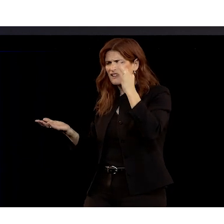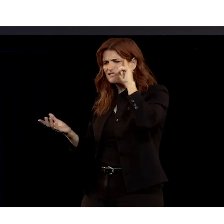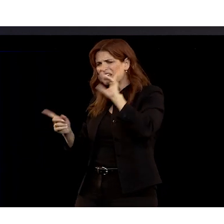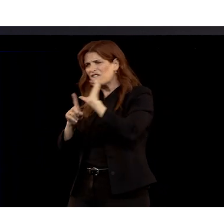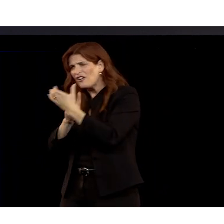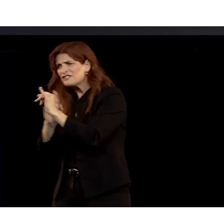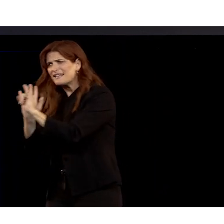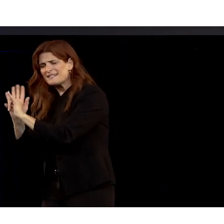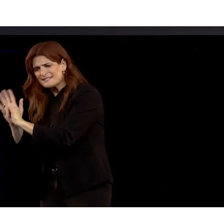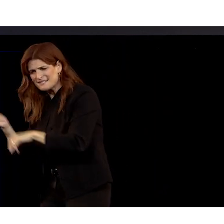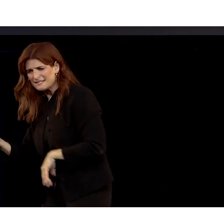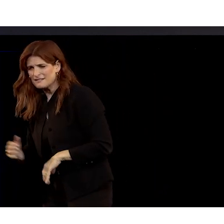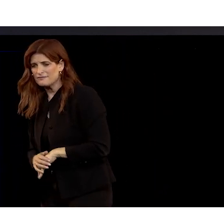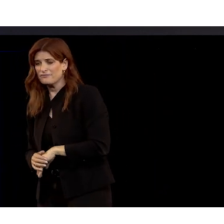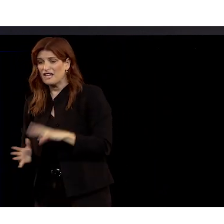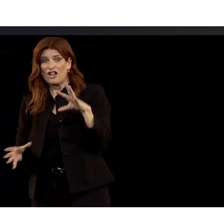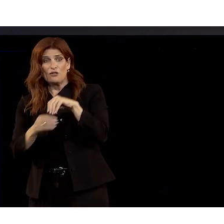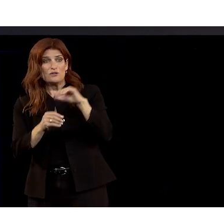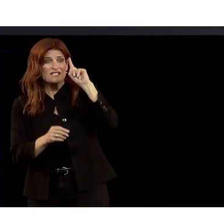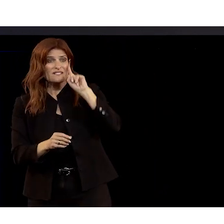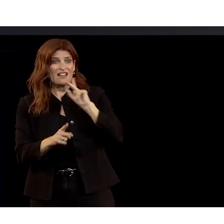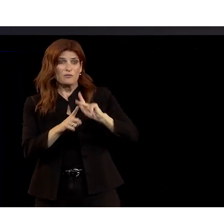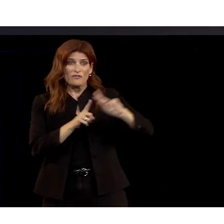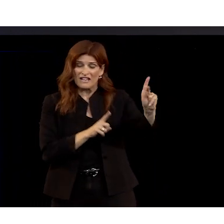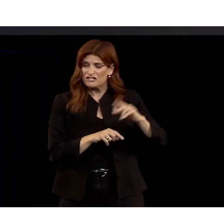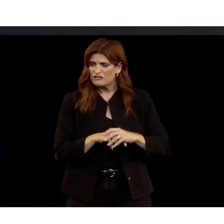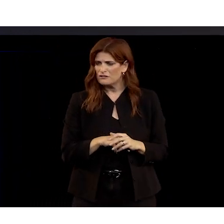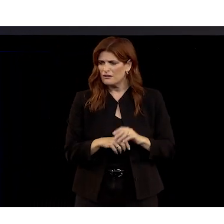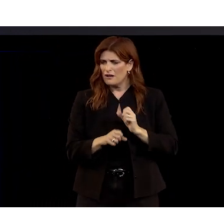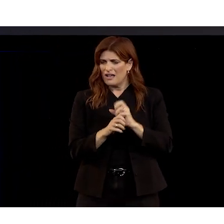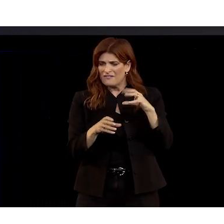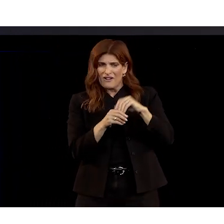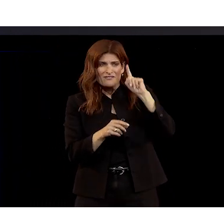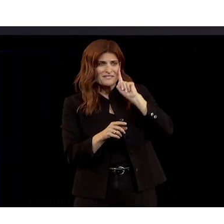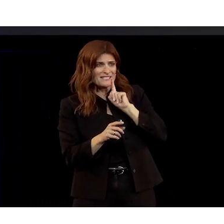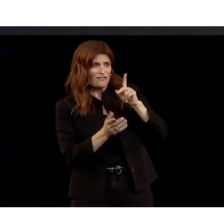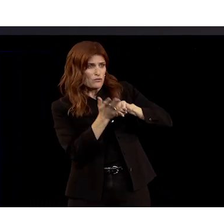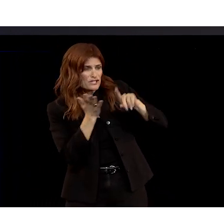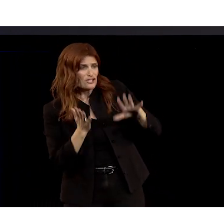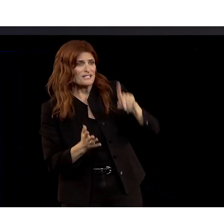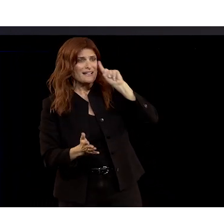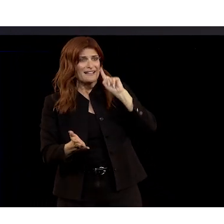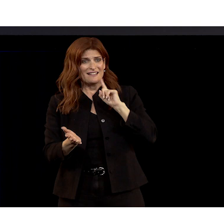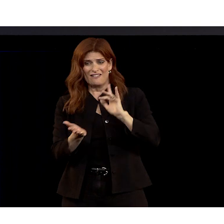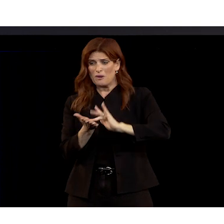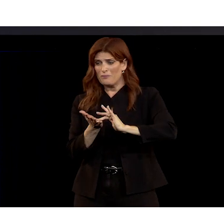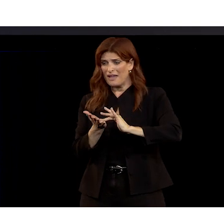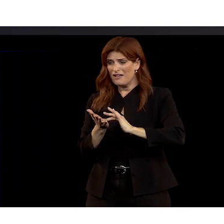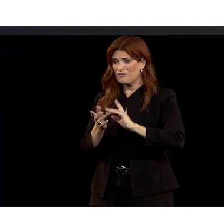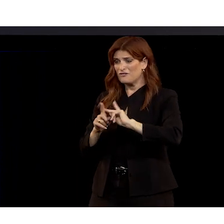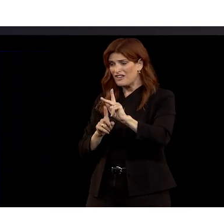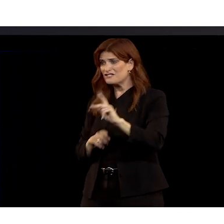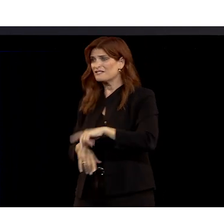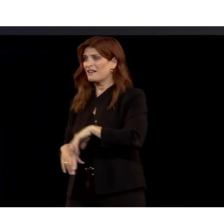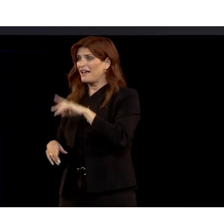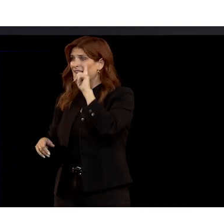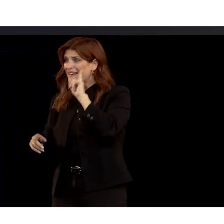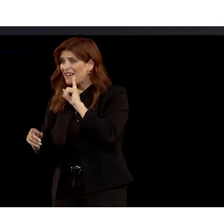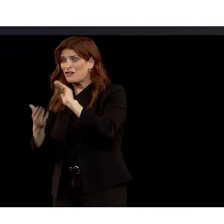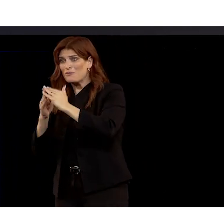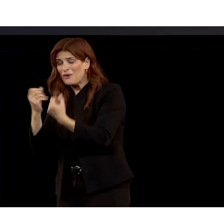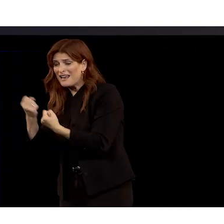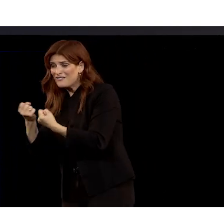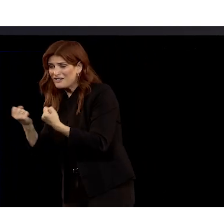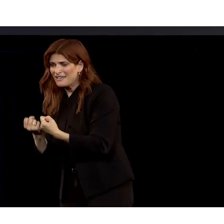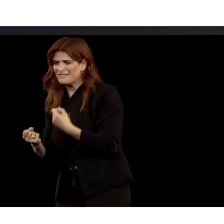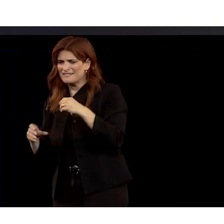identity without that child's input or these parents not having all the information about signed language and what the deaf